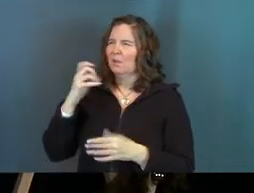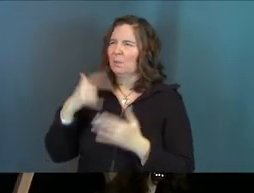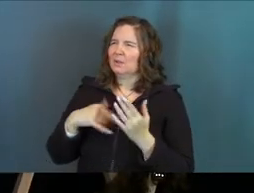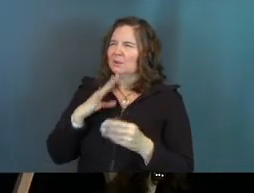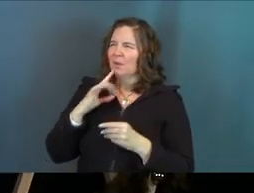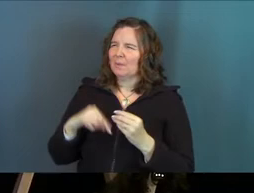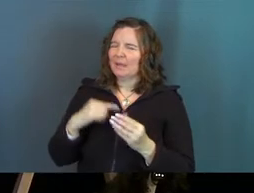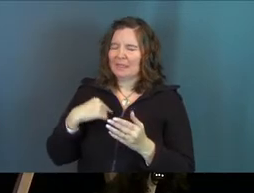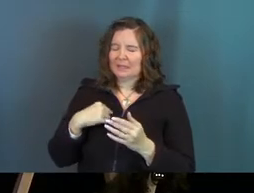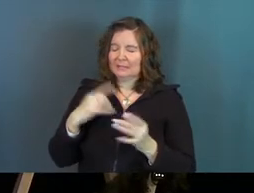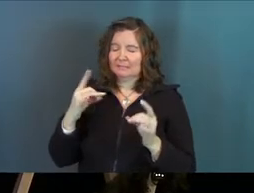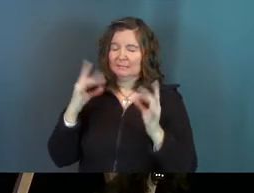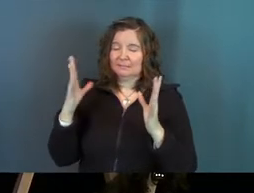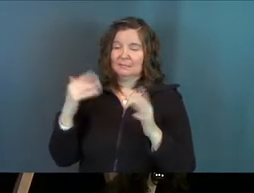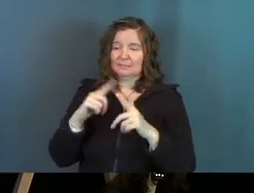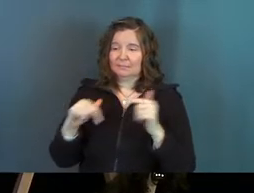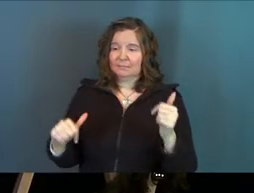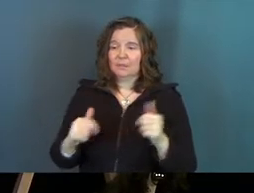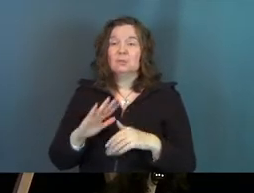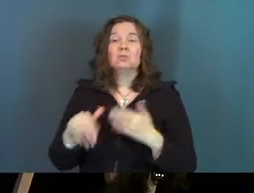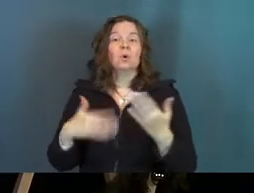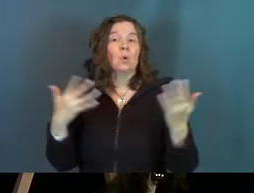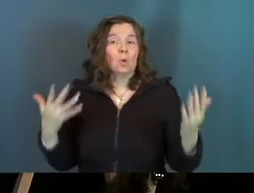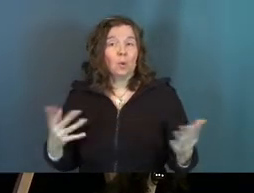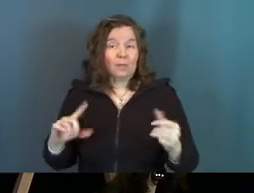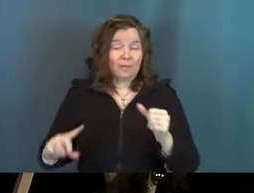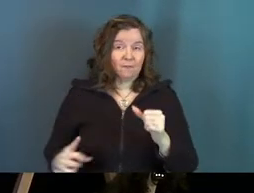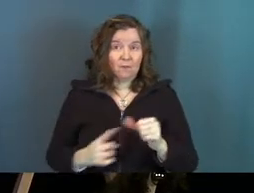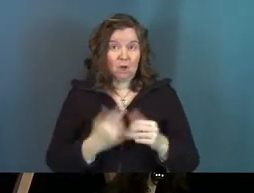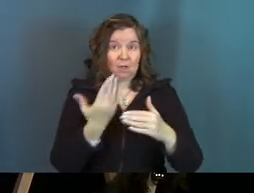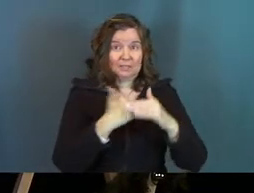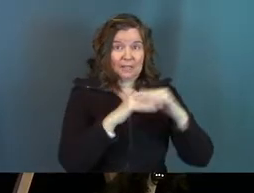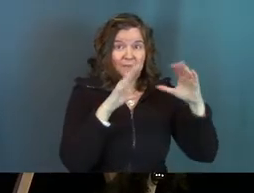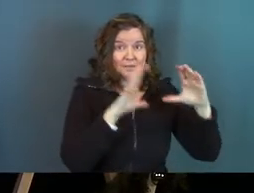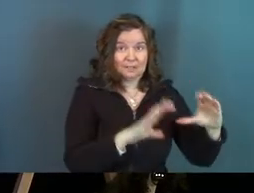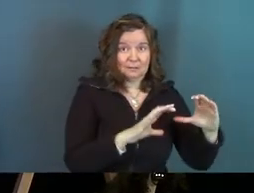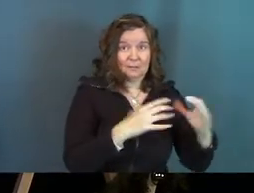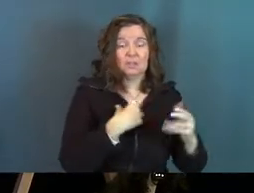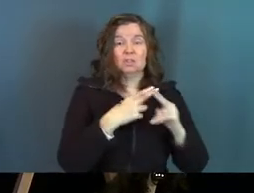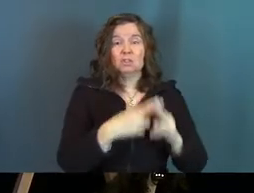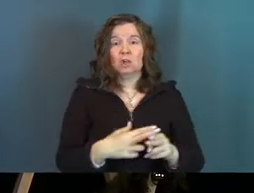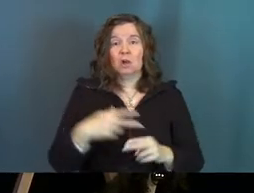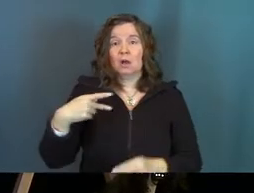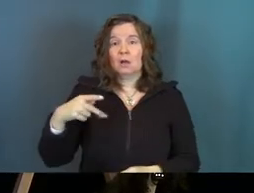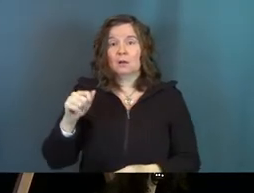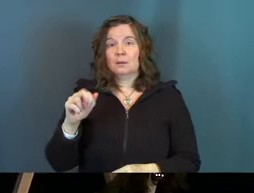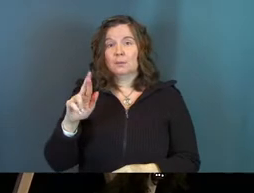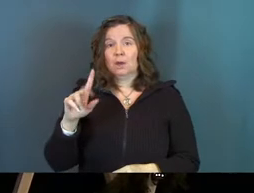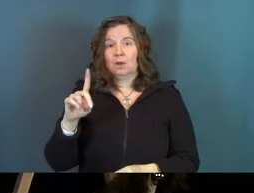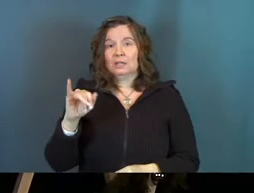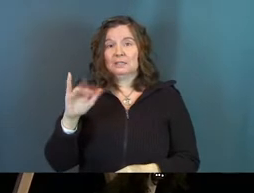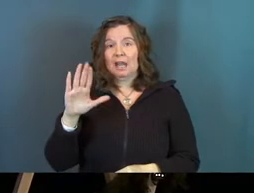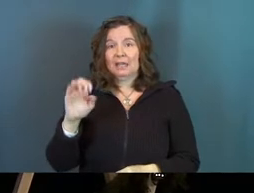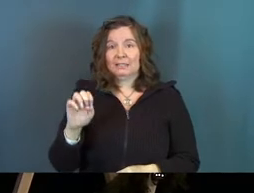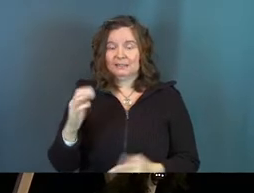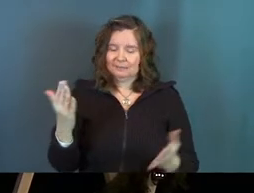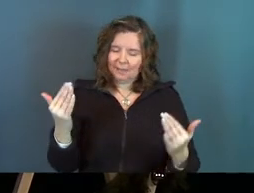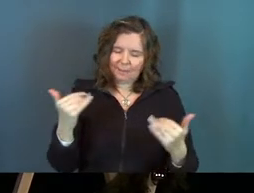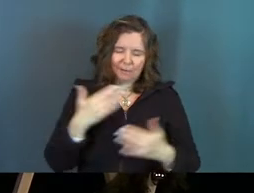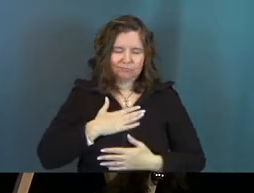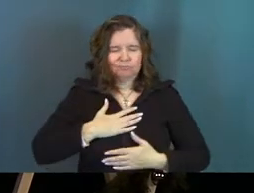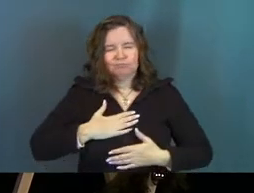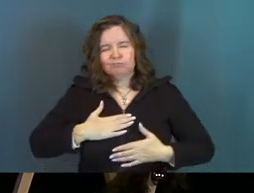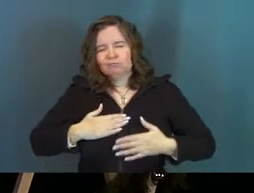about? This is blasphemy, heresy, all of it. So the first one is called paradise. Come on, say paradise. Come on, we